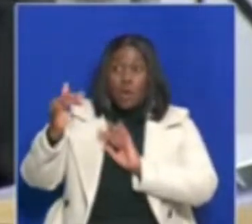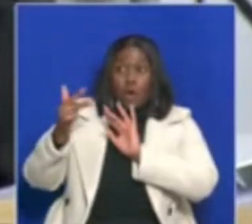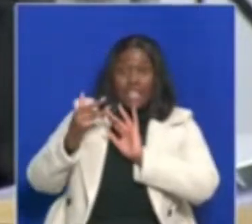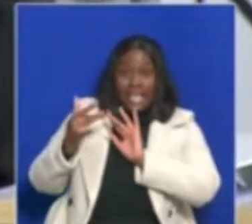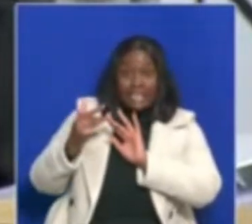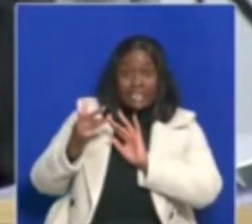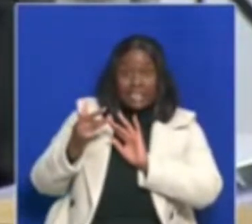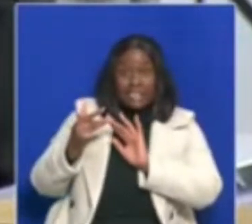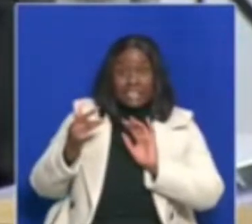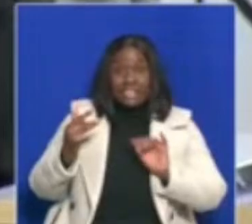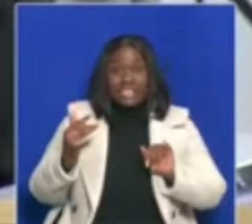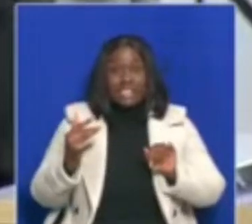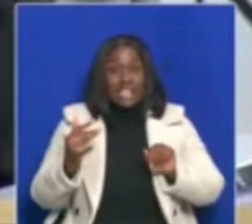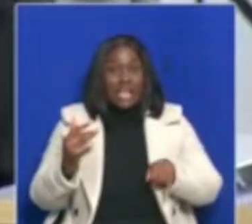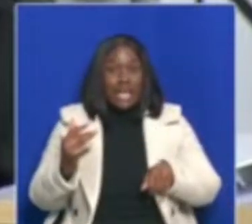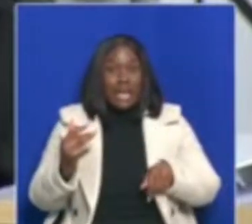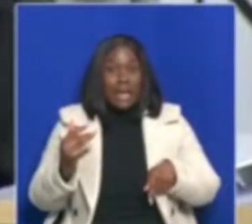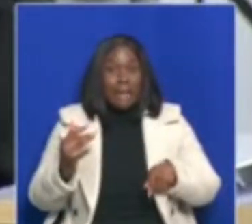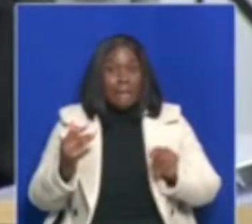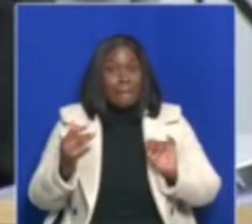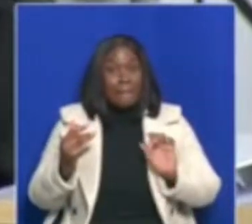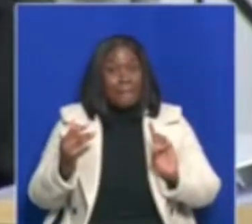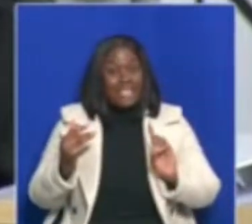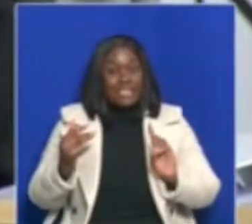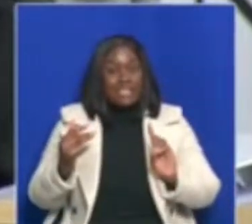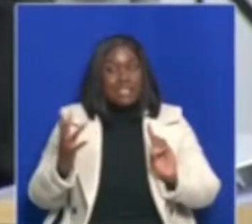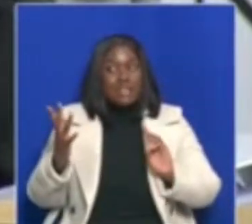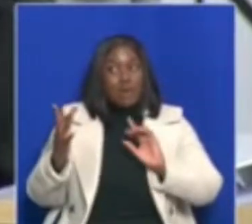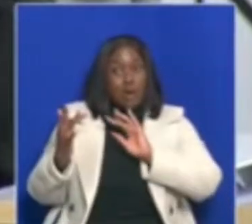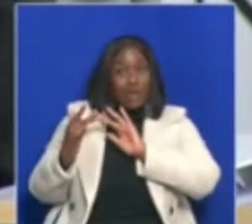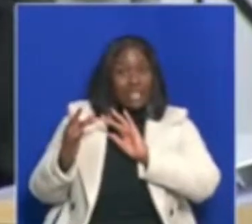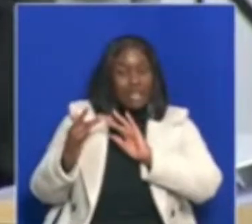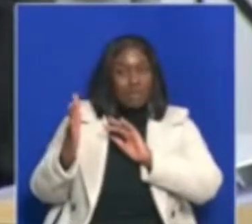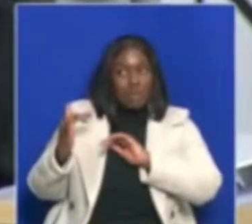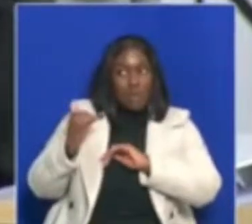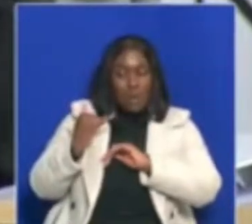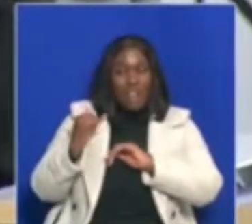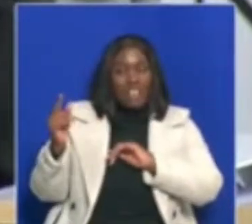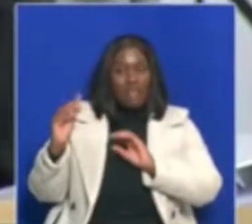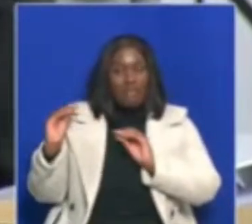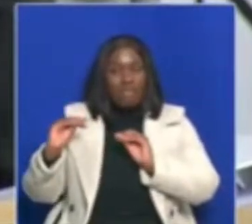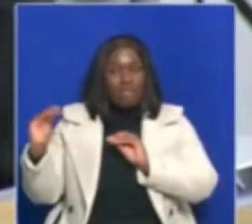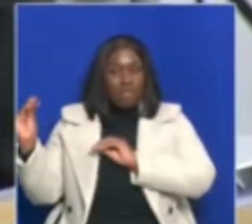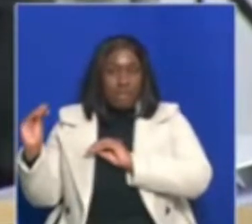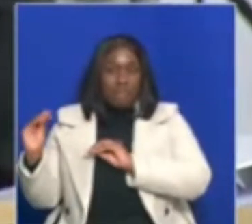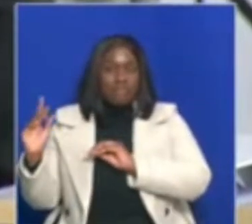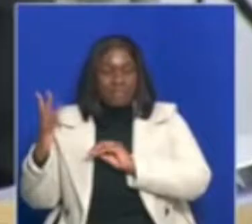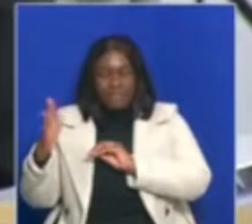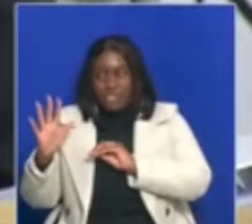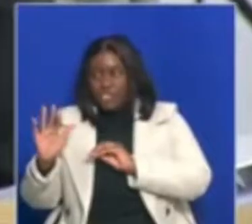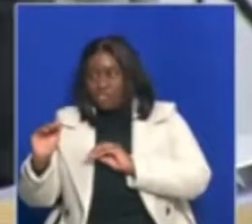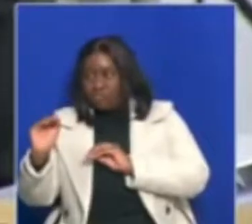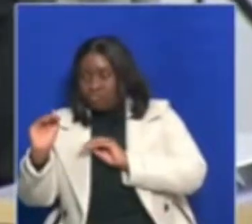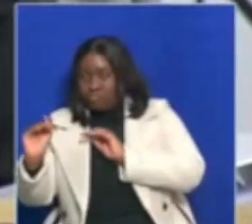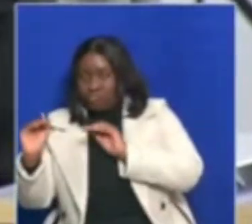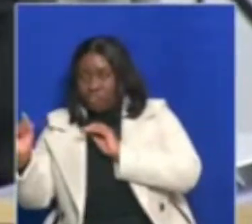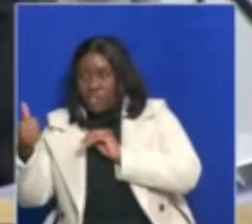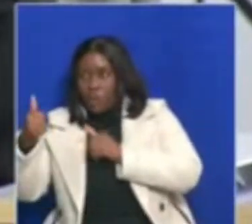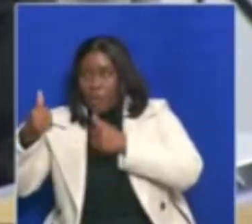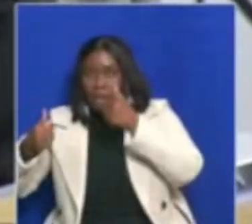up with the commanders of those task teams, but we still have that delay in